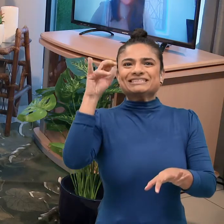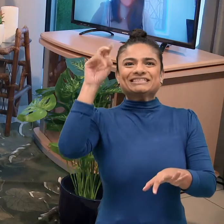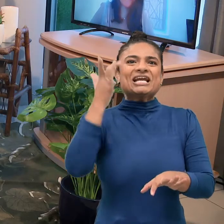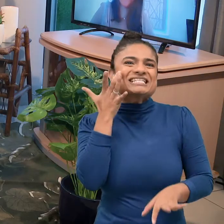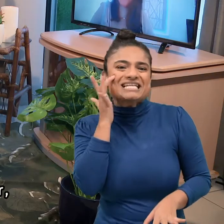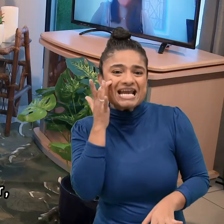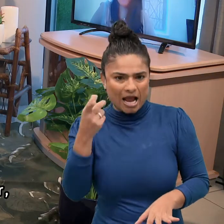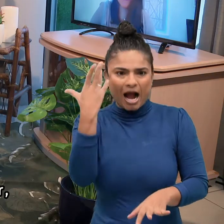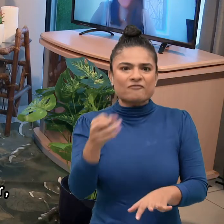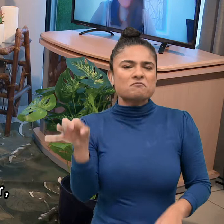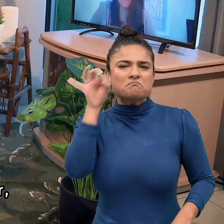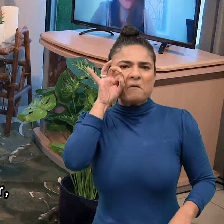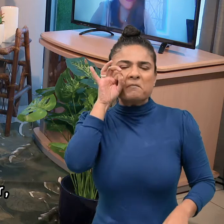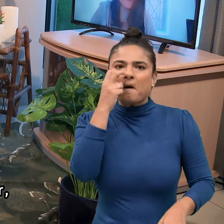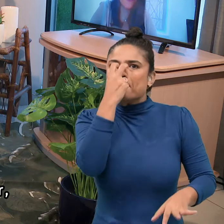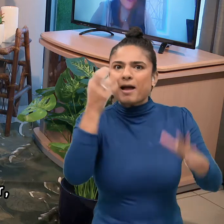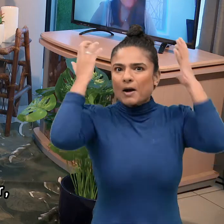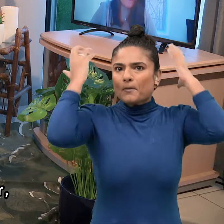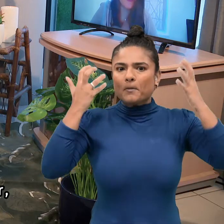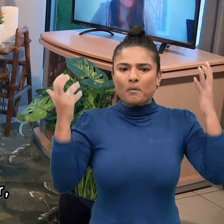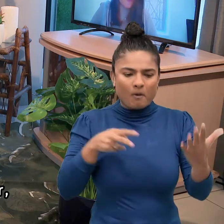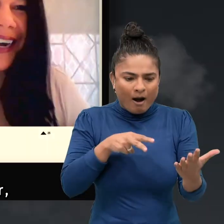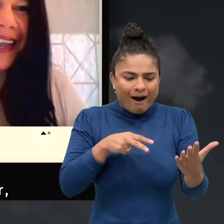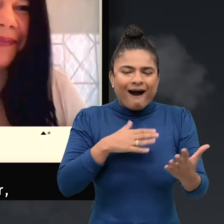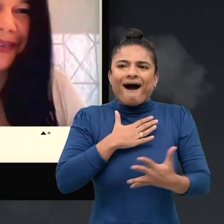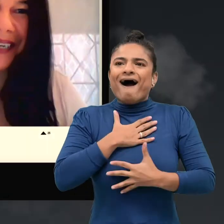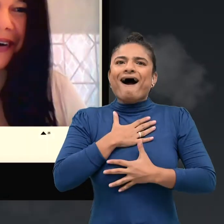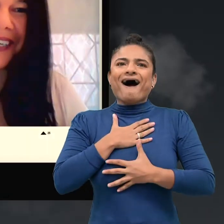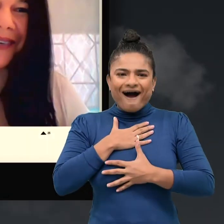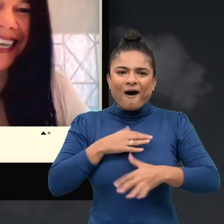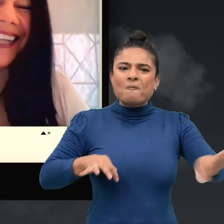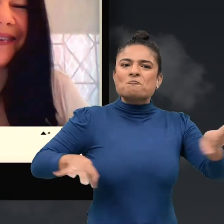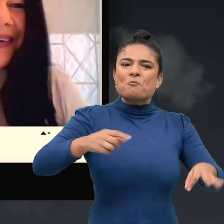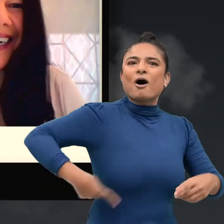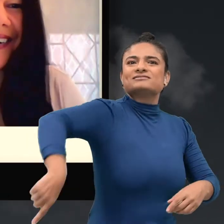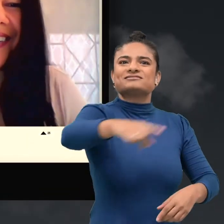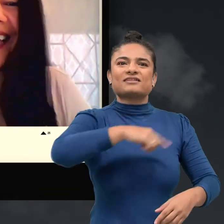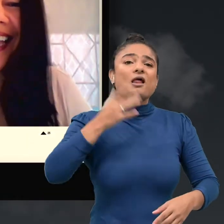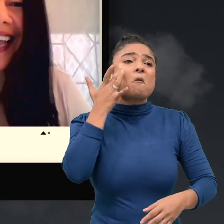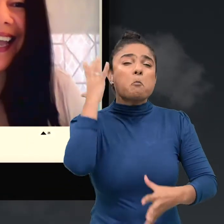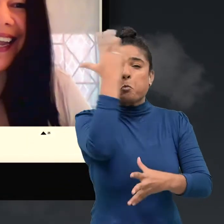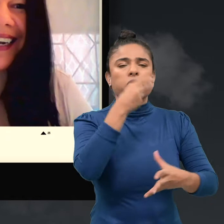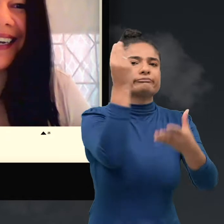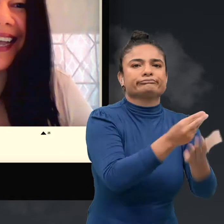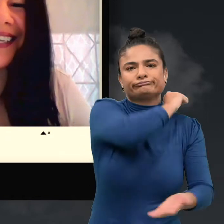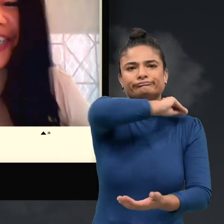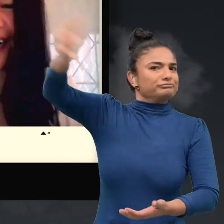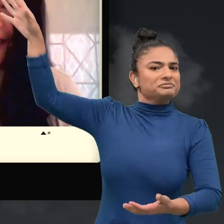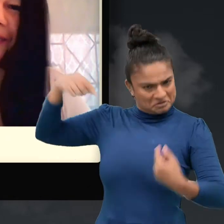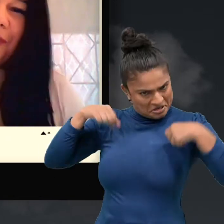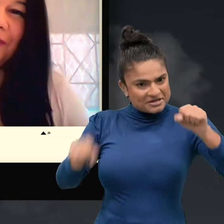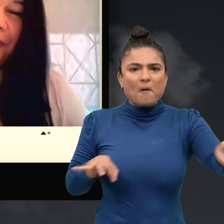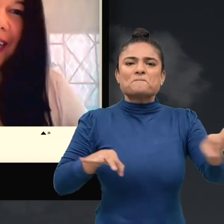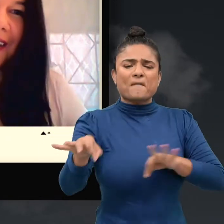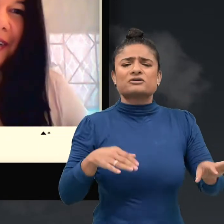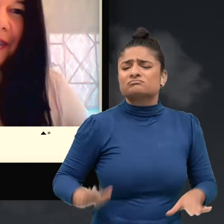like, all my insecurities about being a brunette, brown hair, beauty marks was out the window. And as a child, I